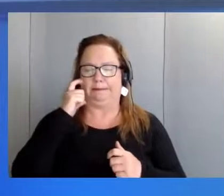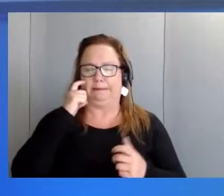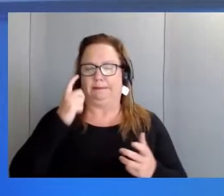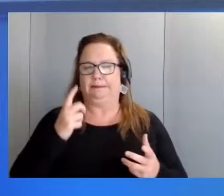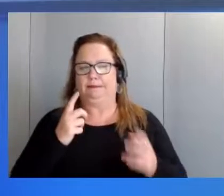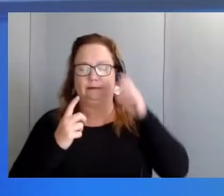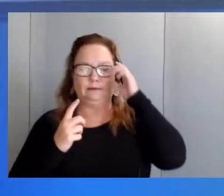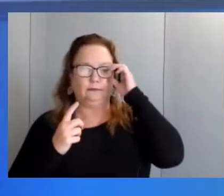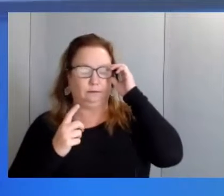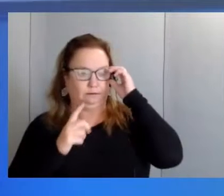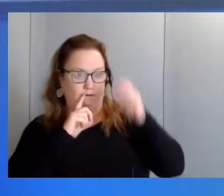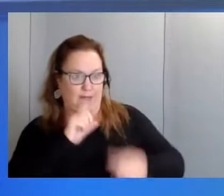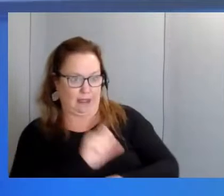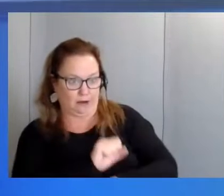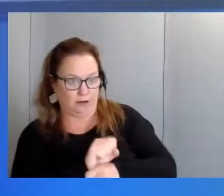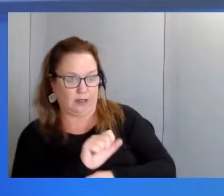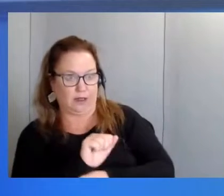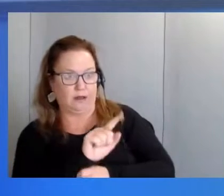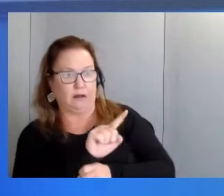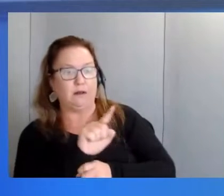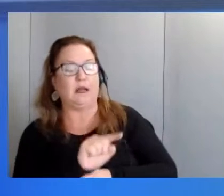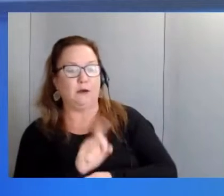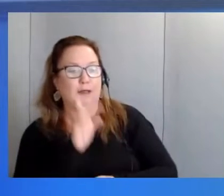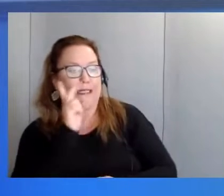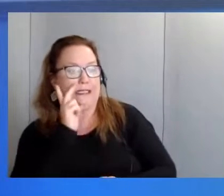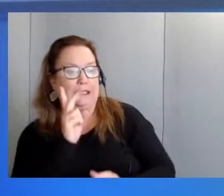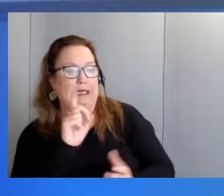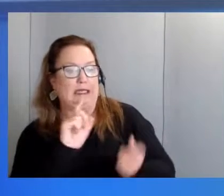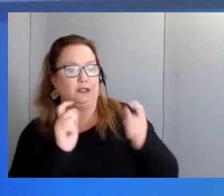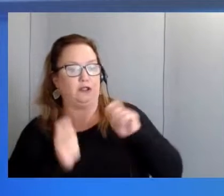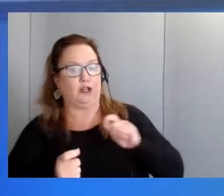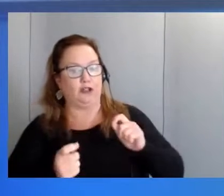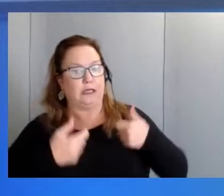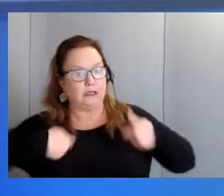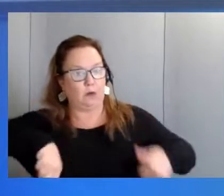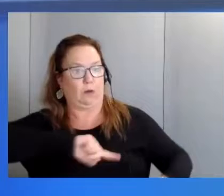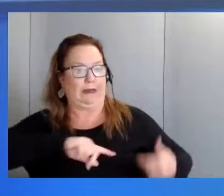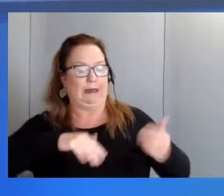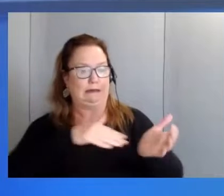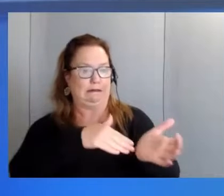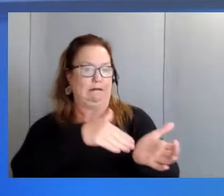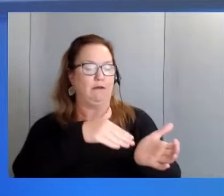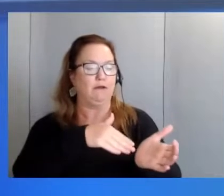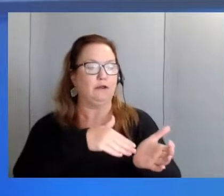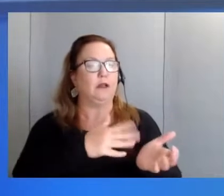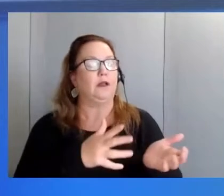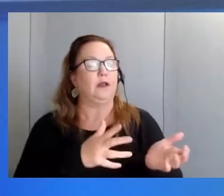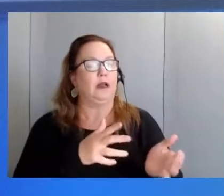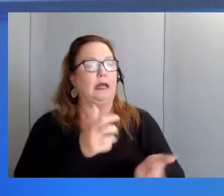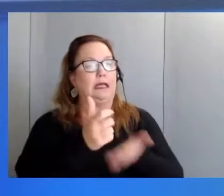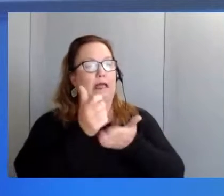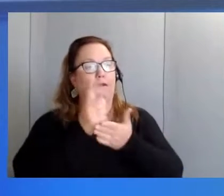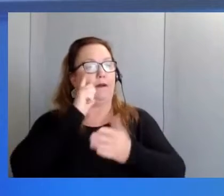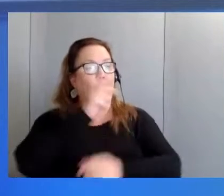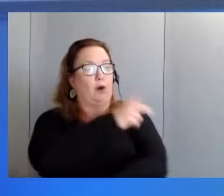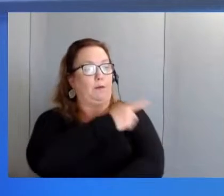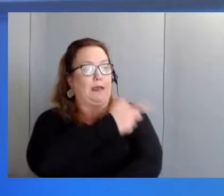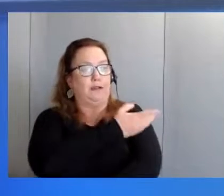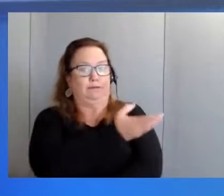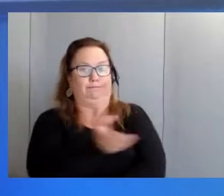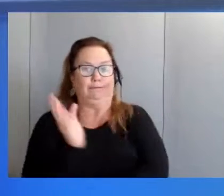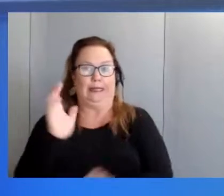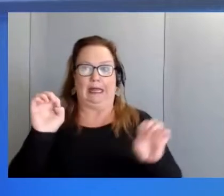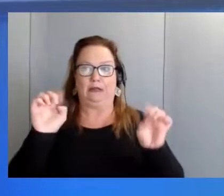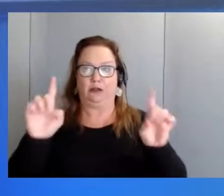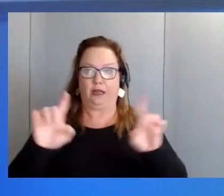and be on the alert for these kinds of changes as physicians. And then I think it's helpful for patients to be educated, patients and